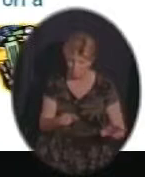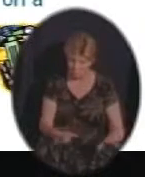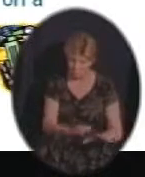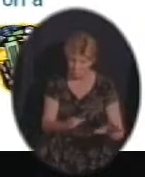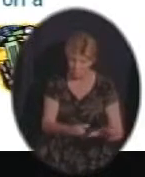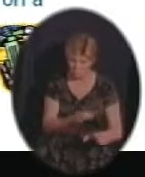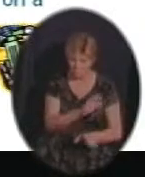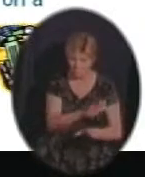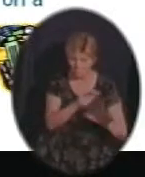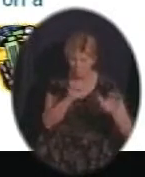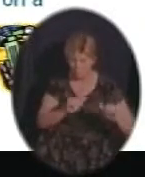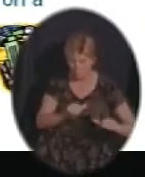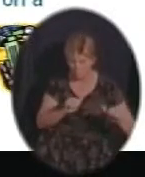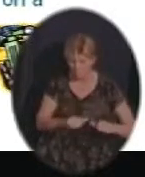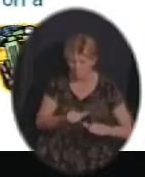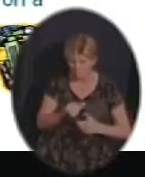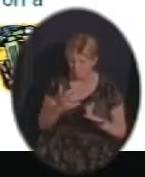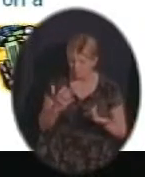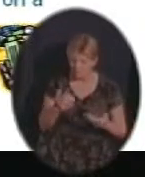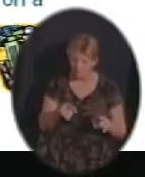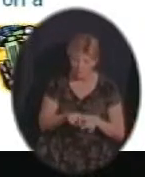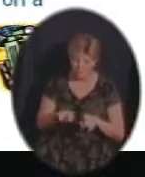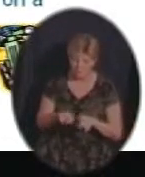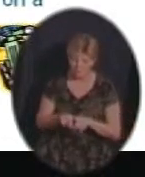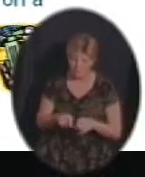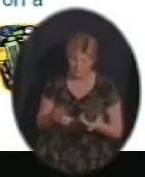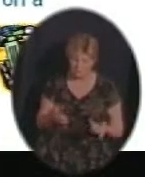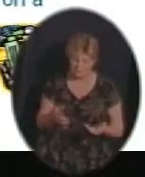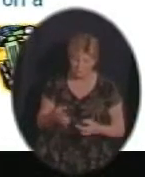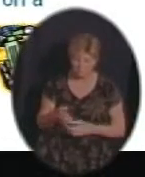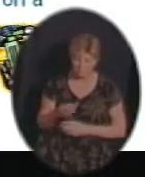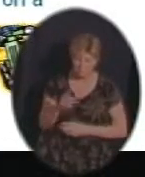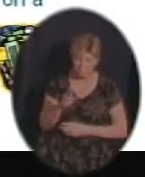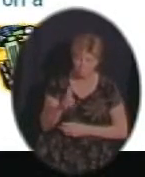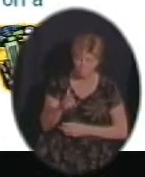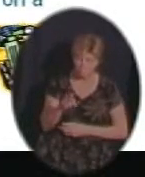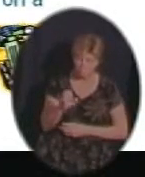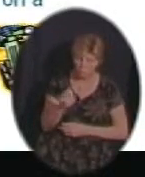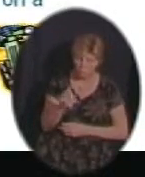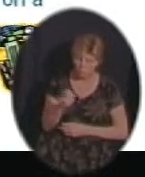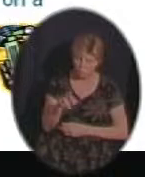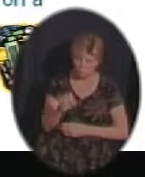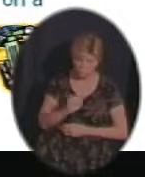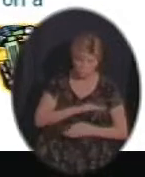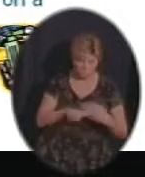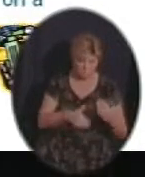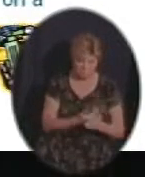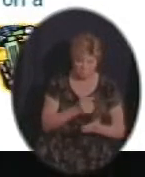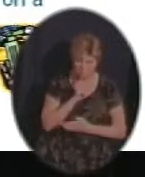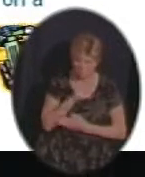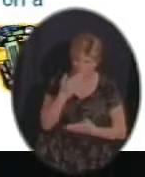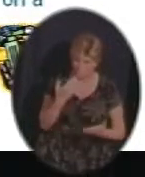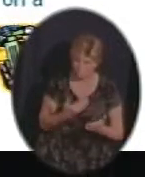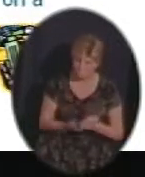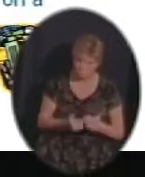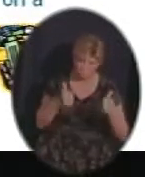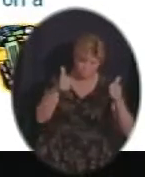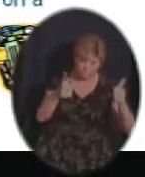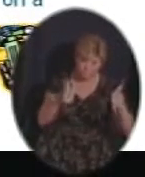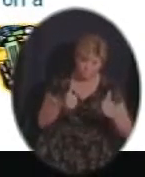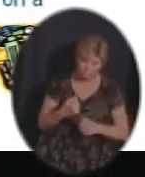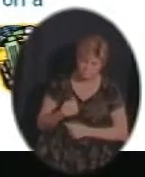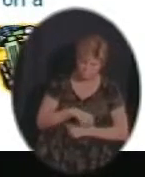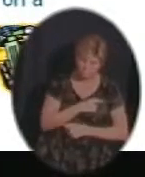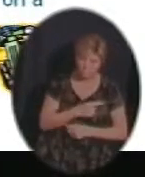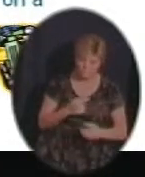they're top-notch brokers. All of them are just phenomenal. We were just so pleased to get them. Their costs and fees, including the contingency fees that we've talked about, and those were